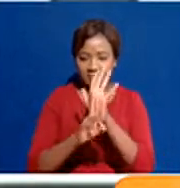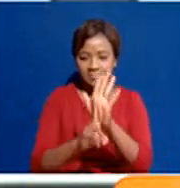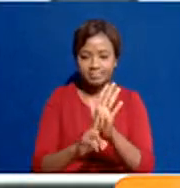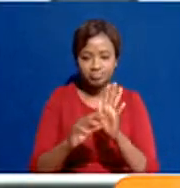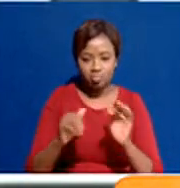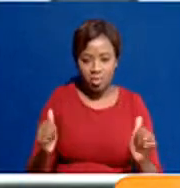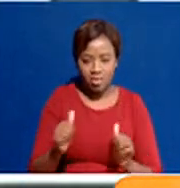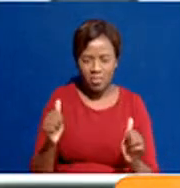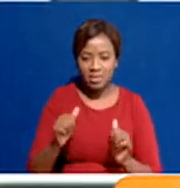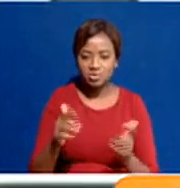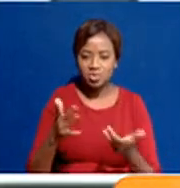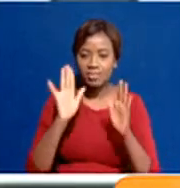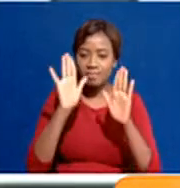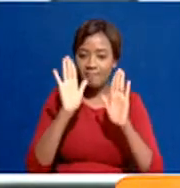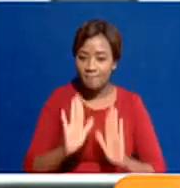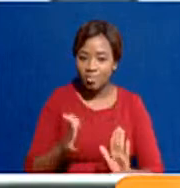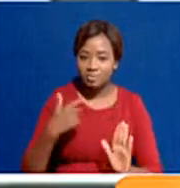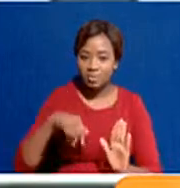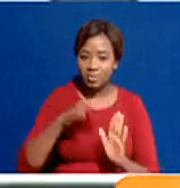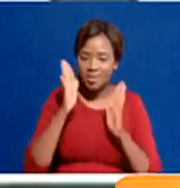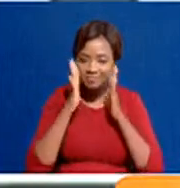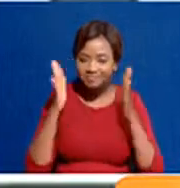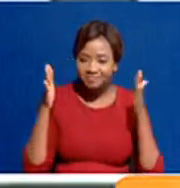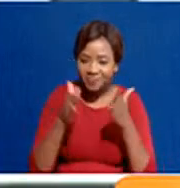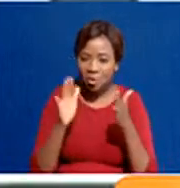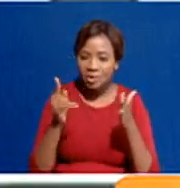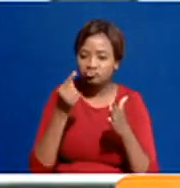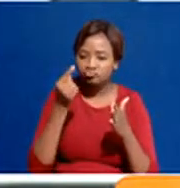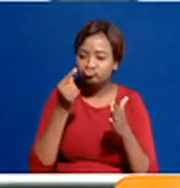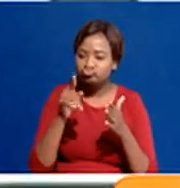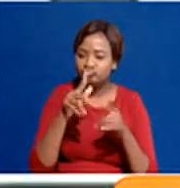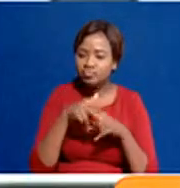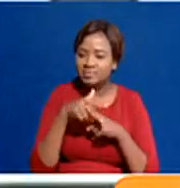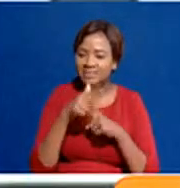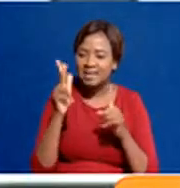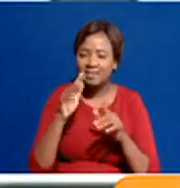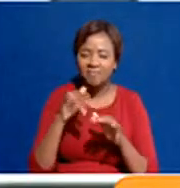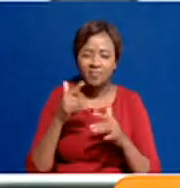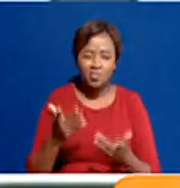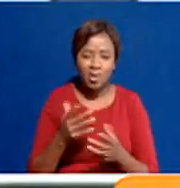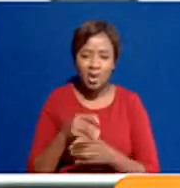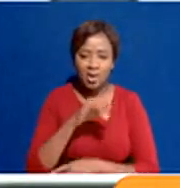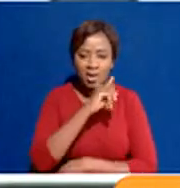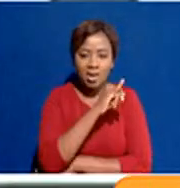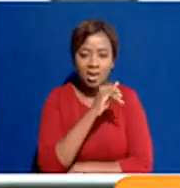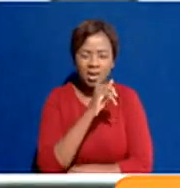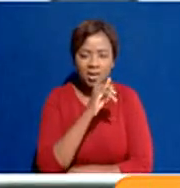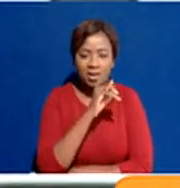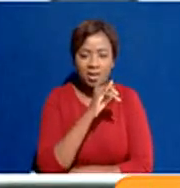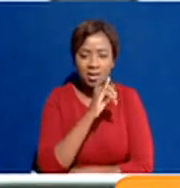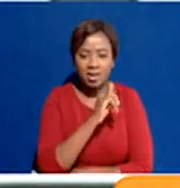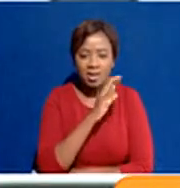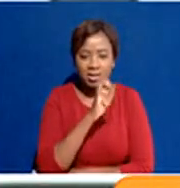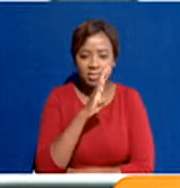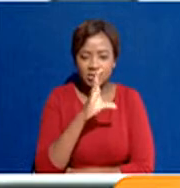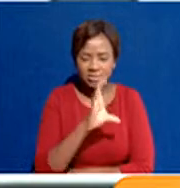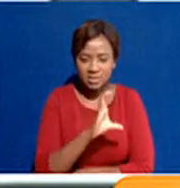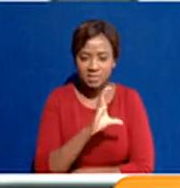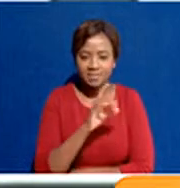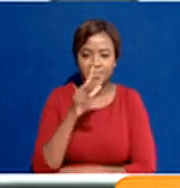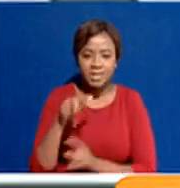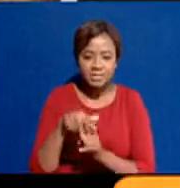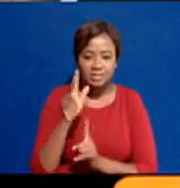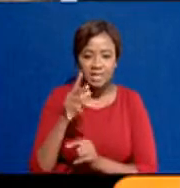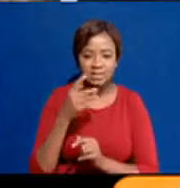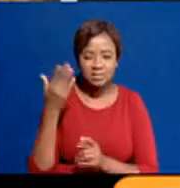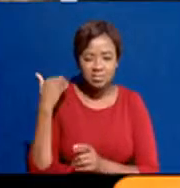the origin of the selection panel, especially with the IEBC. Of course, the IEBC Act came to effect in 2011. This